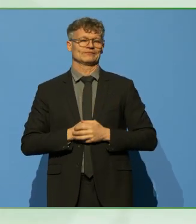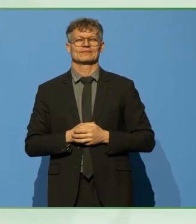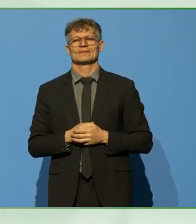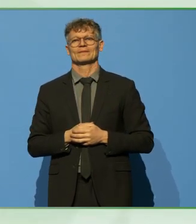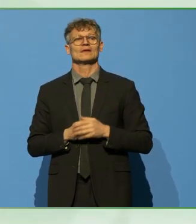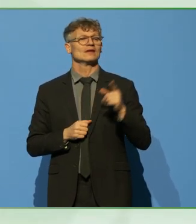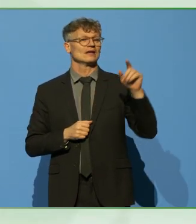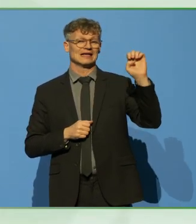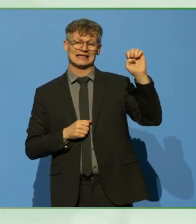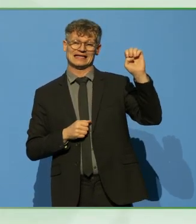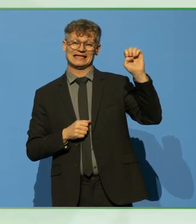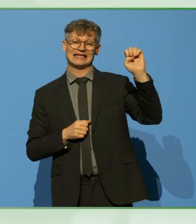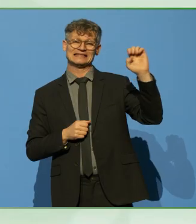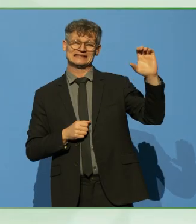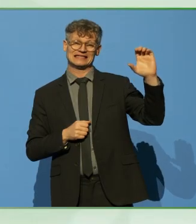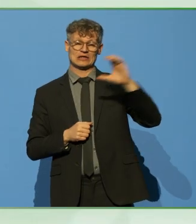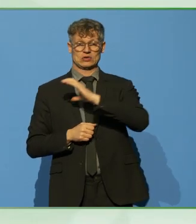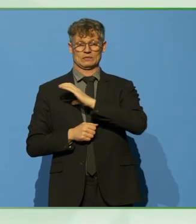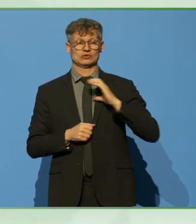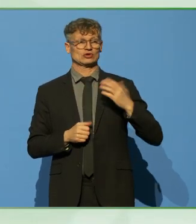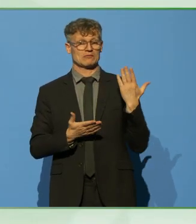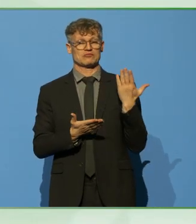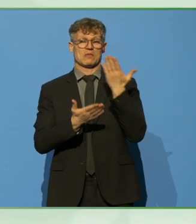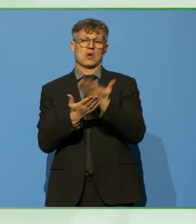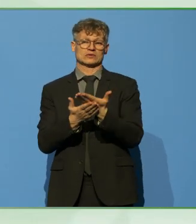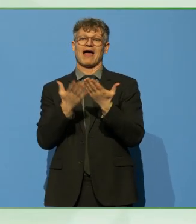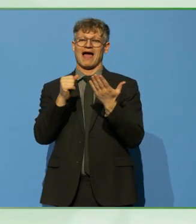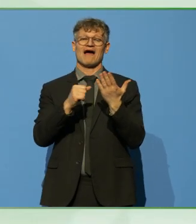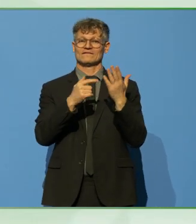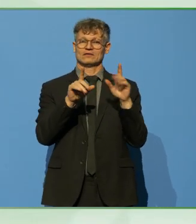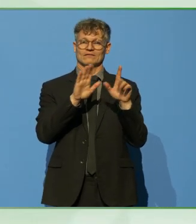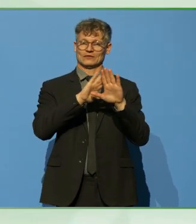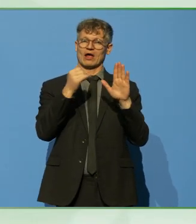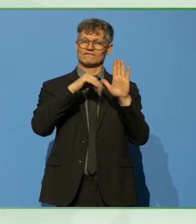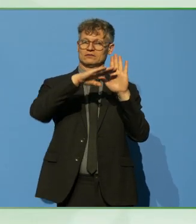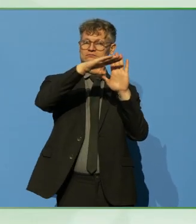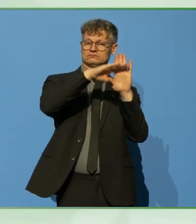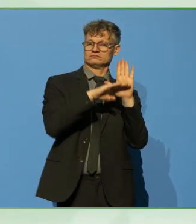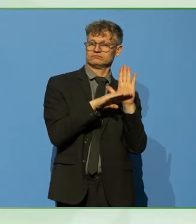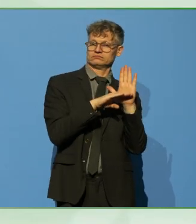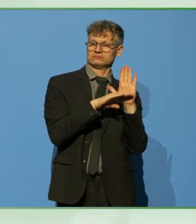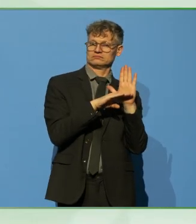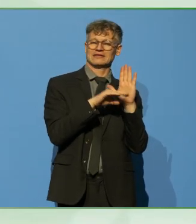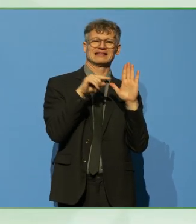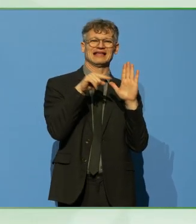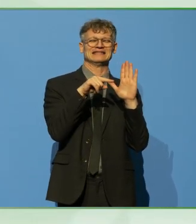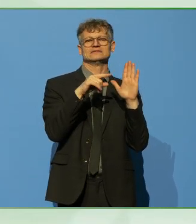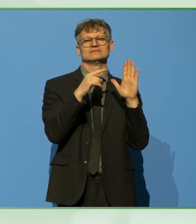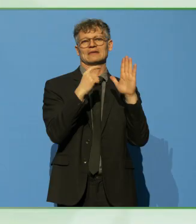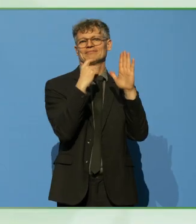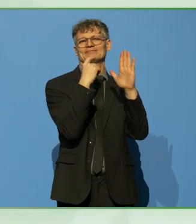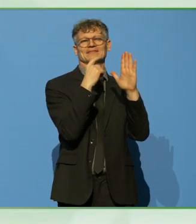proposal, it's actually regulated in recital 54, the terms of accessibility, and afterwards in, I think it's